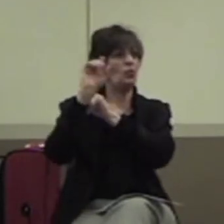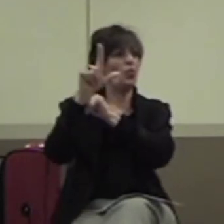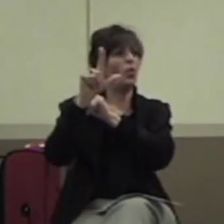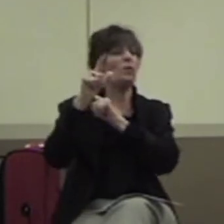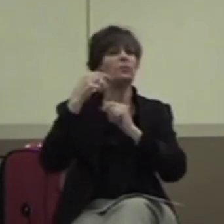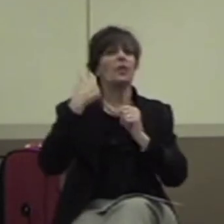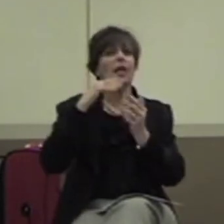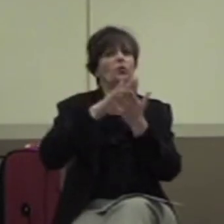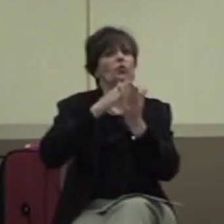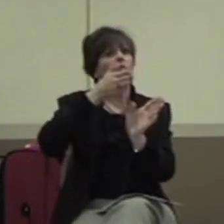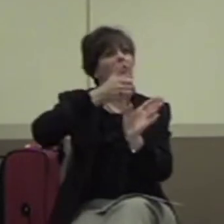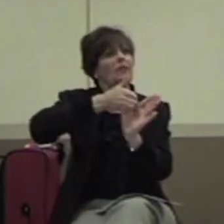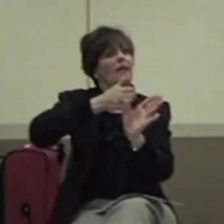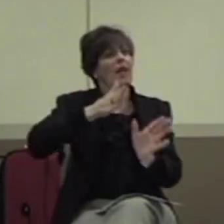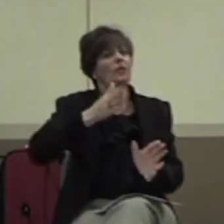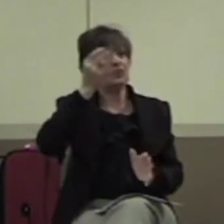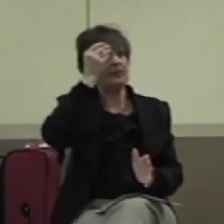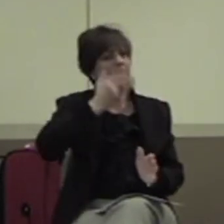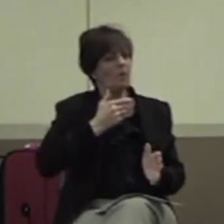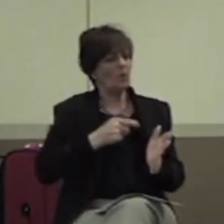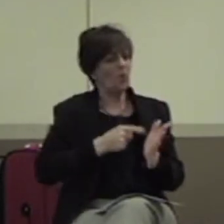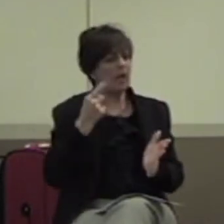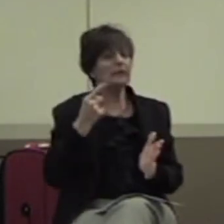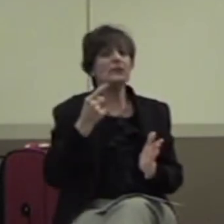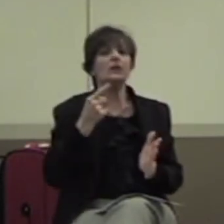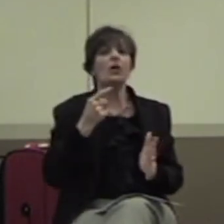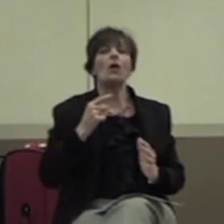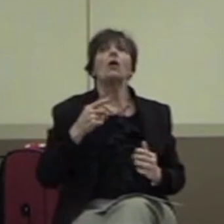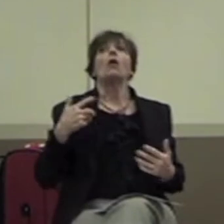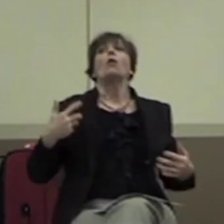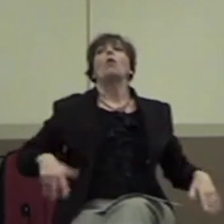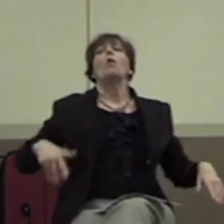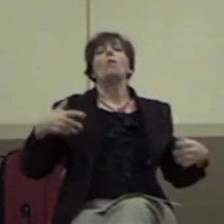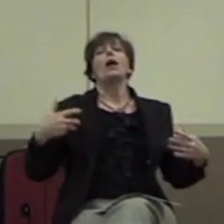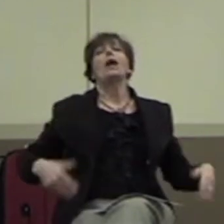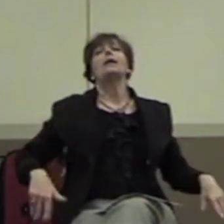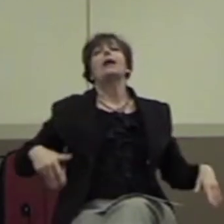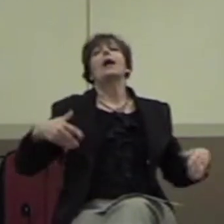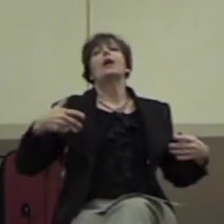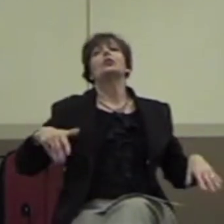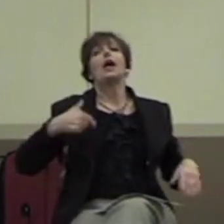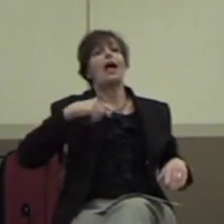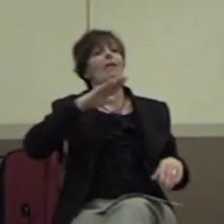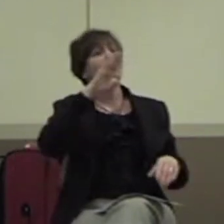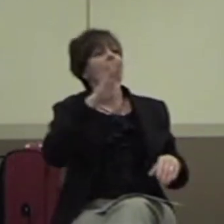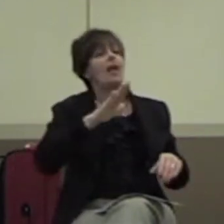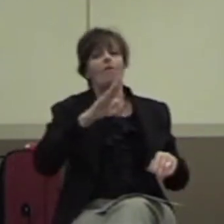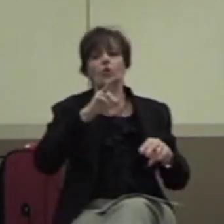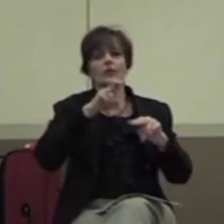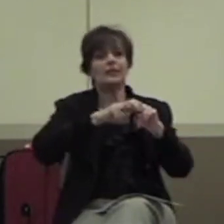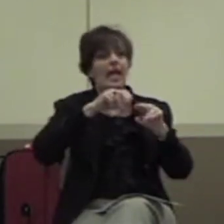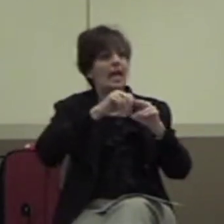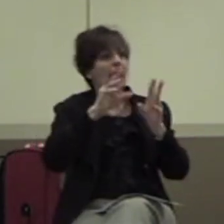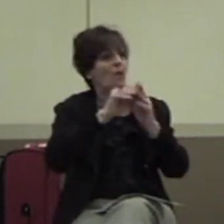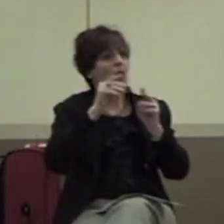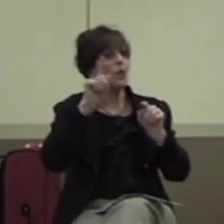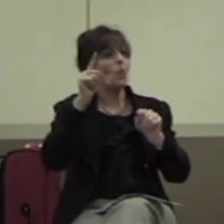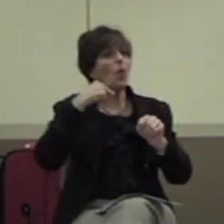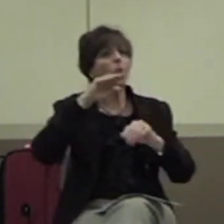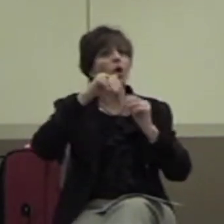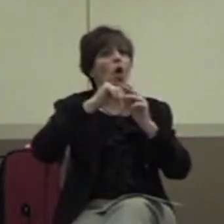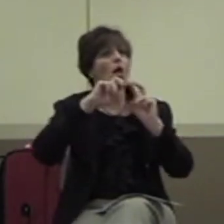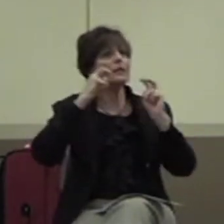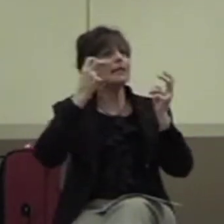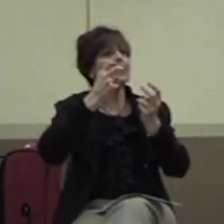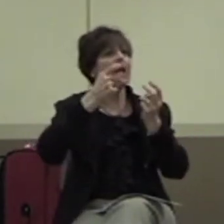And I had a school psychologist say to me one time, oh my gosh, I have never sat in a meeting where we all